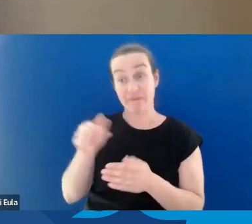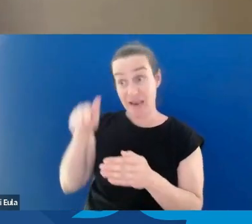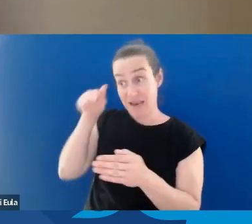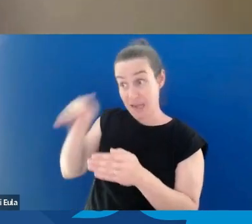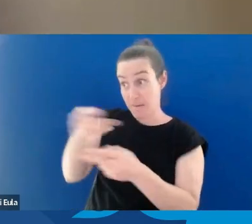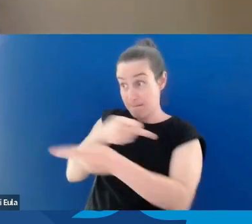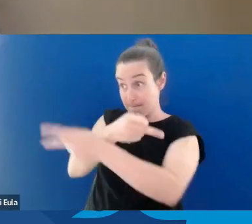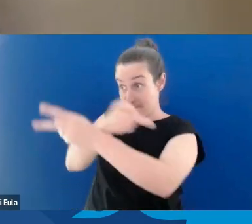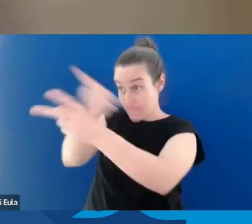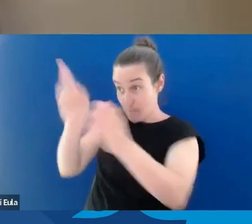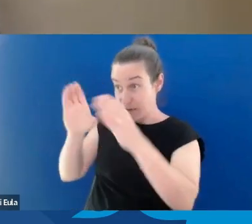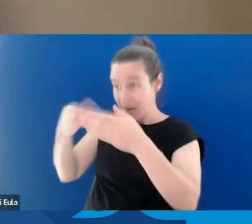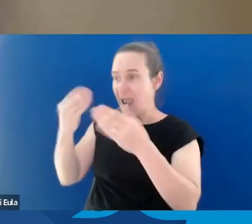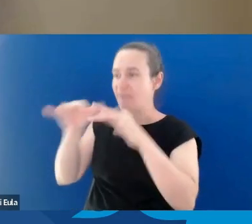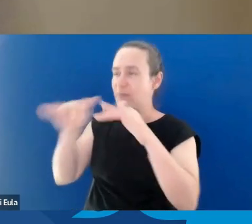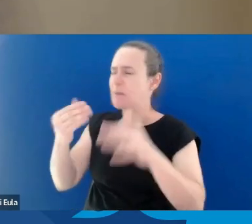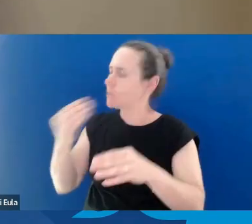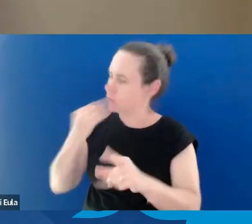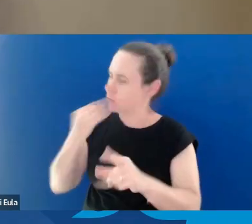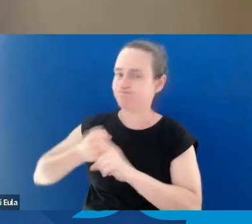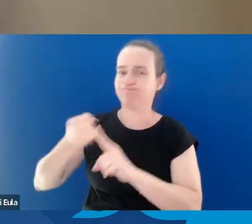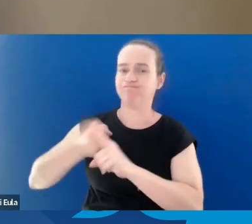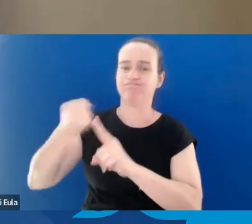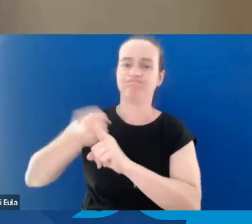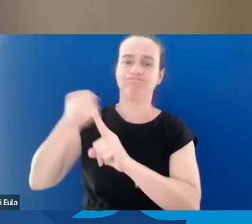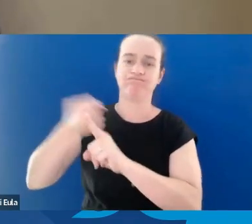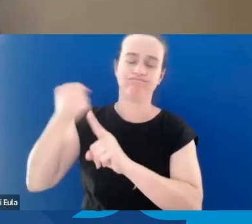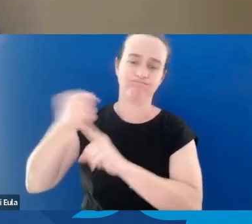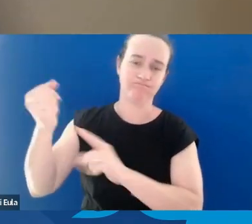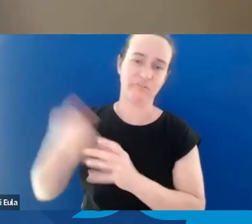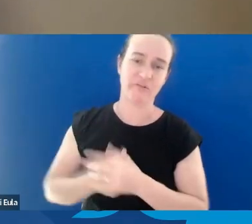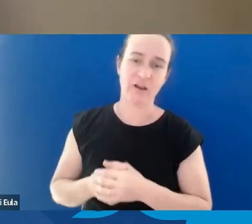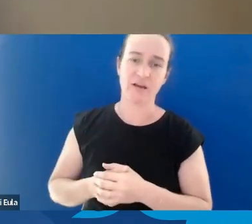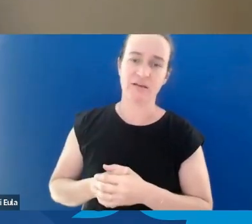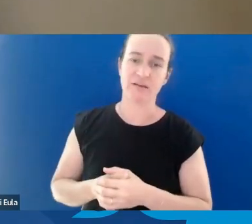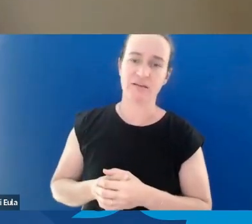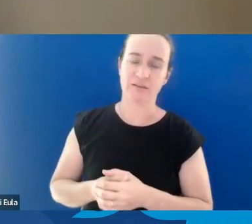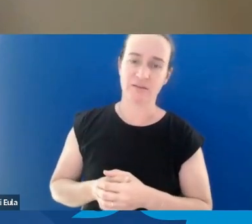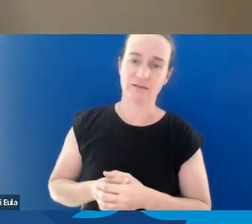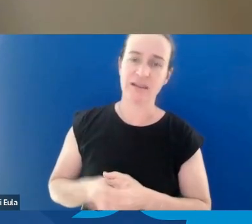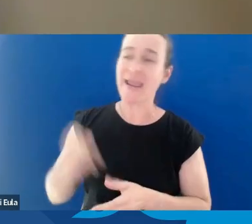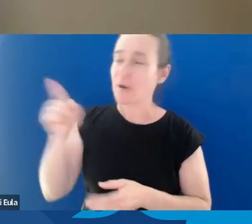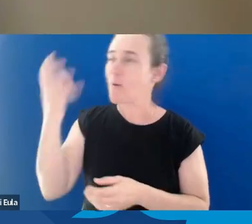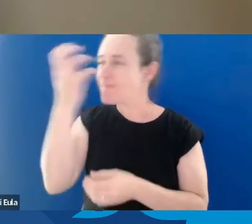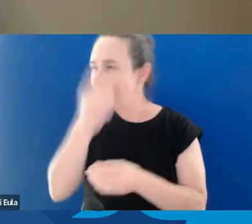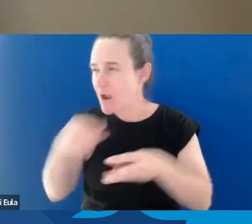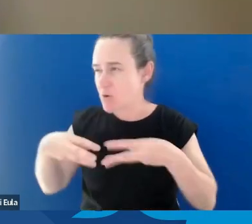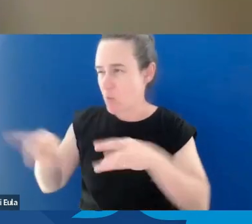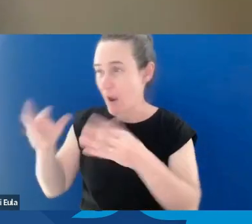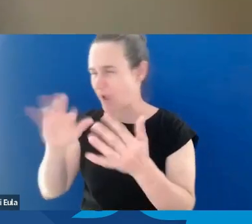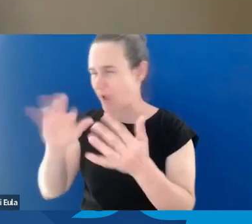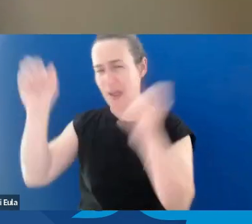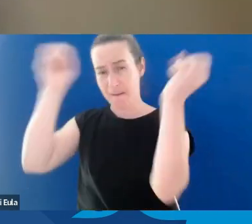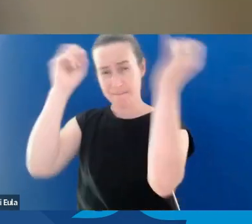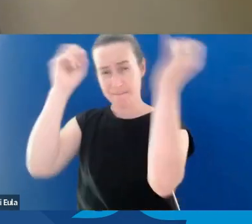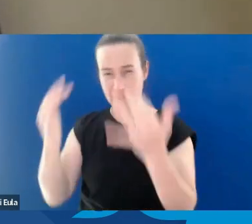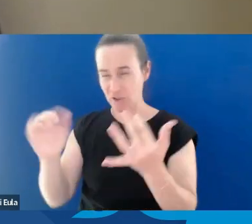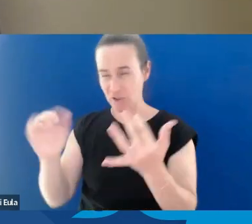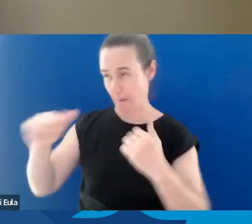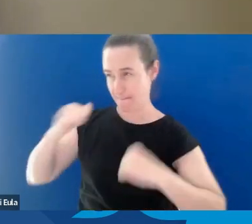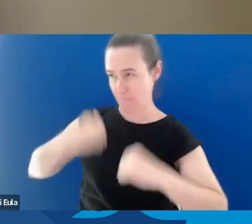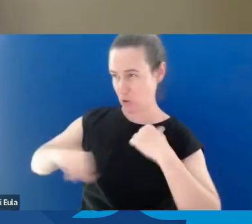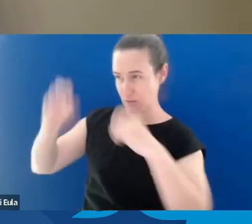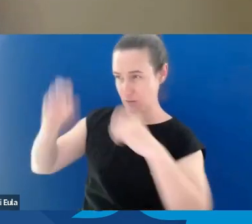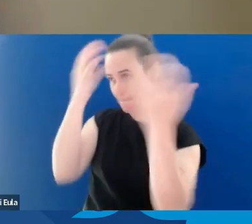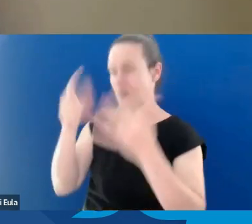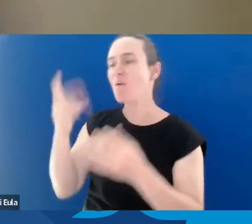sector that recognizes the merits and find means within the municipal budgeting to make this happen.